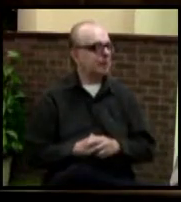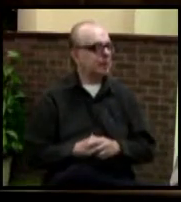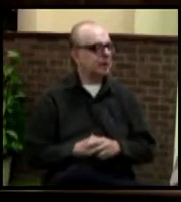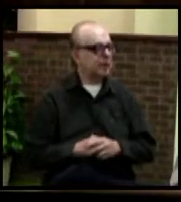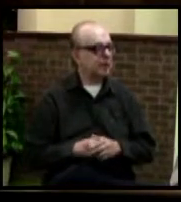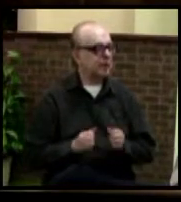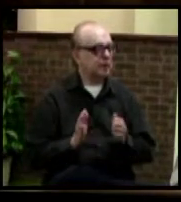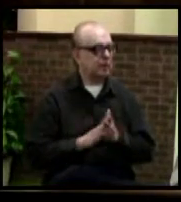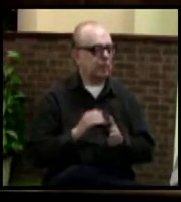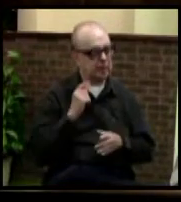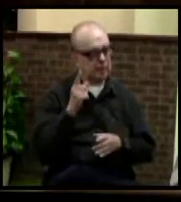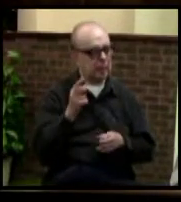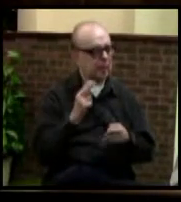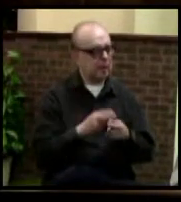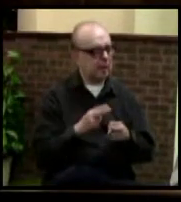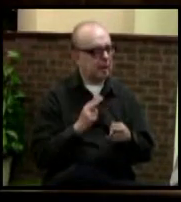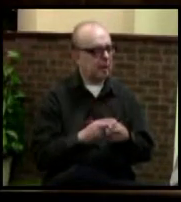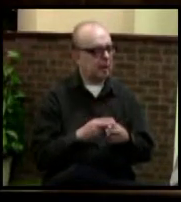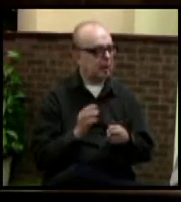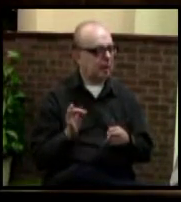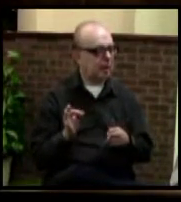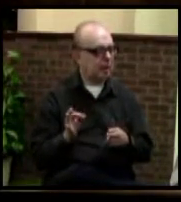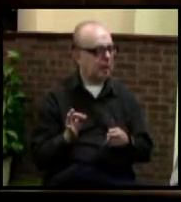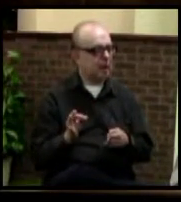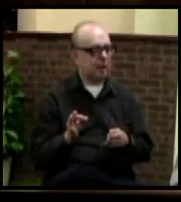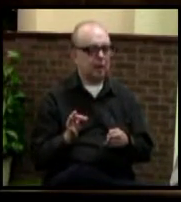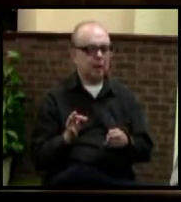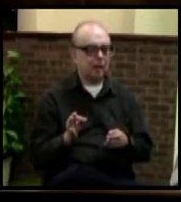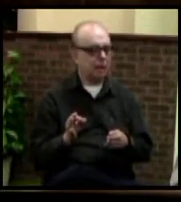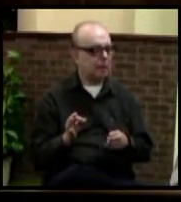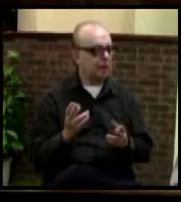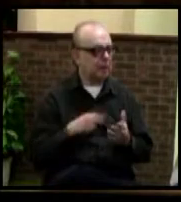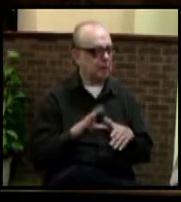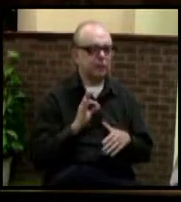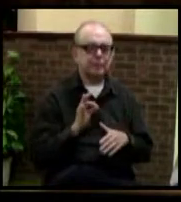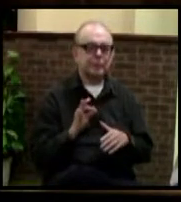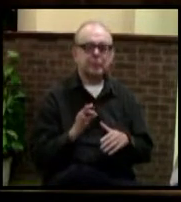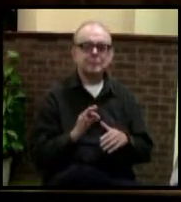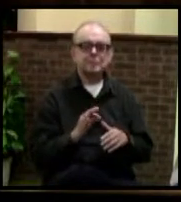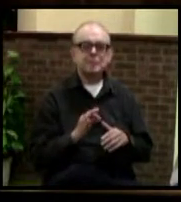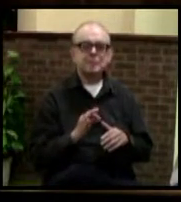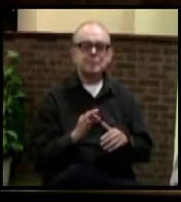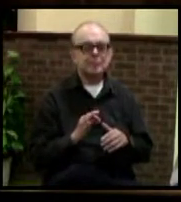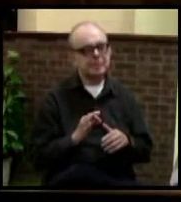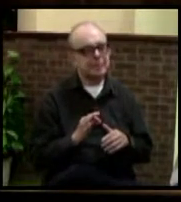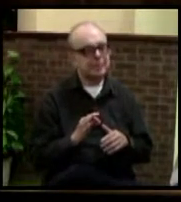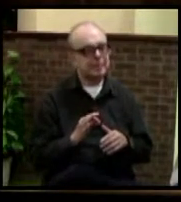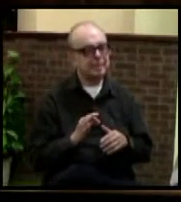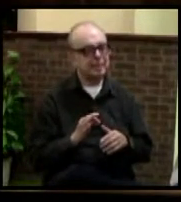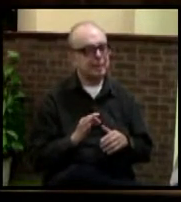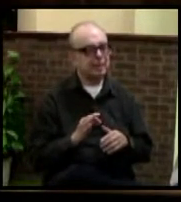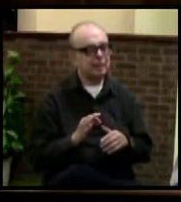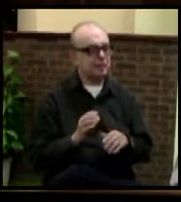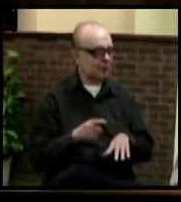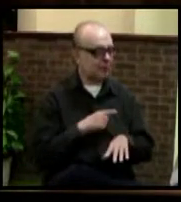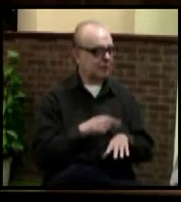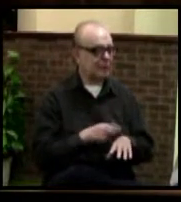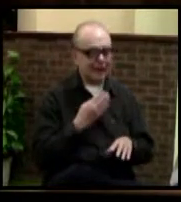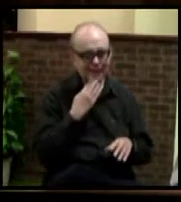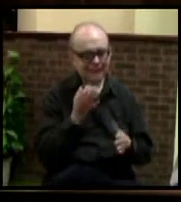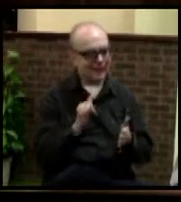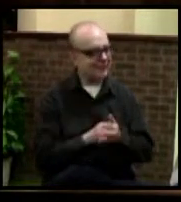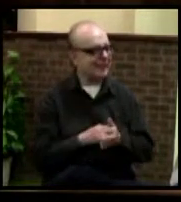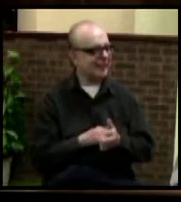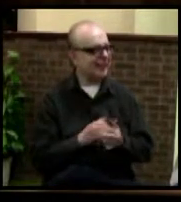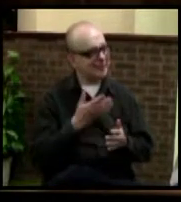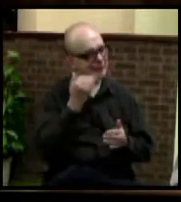below. Praise him in the name of the Holy Ghost, I think it is. And it's been so long since I've sang